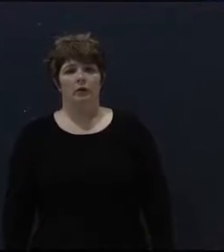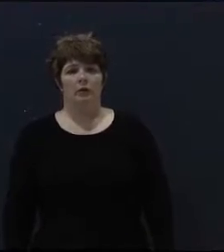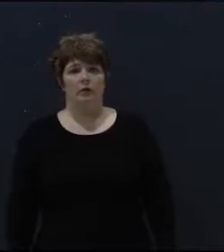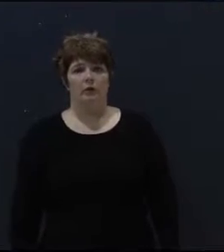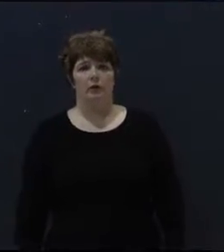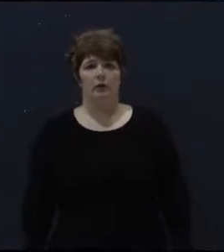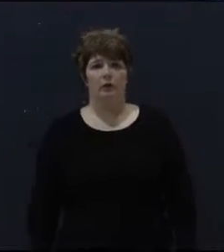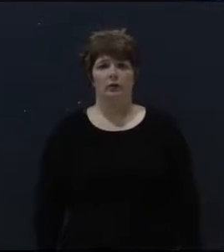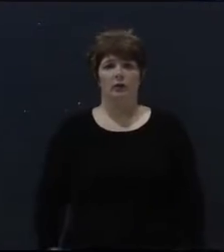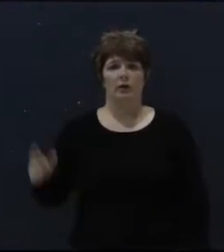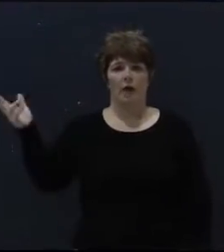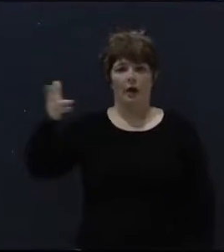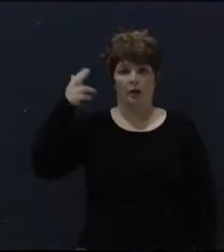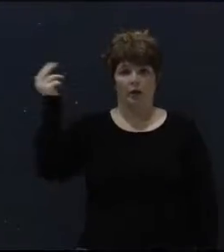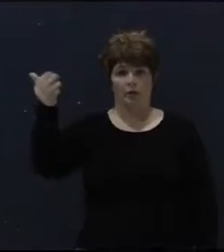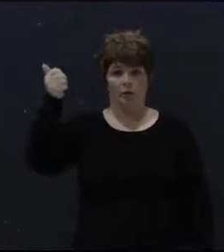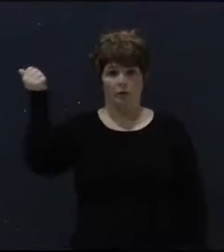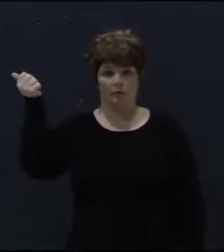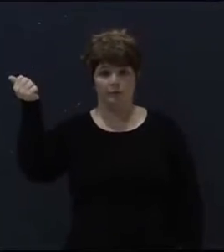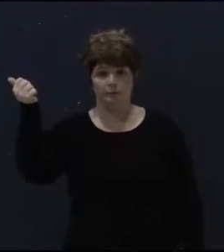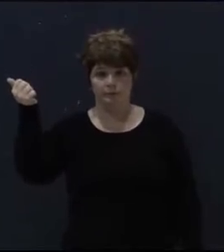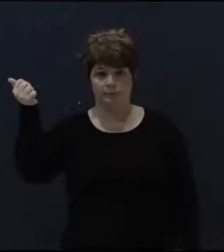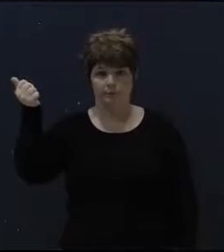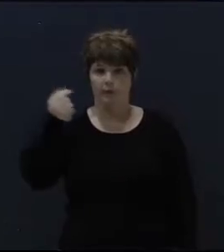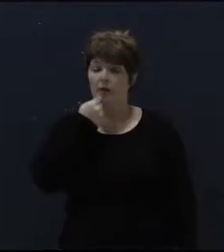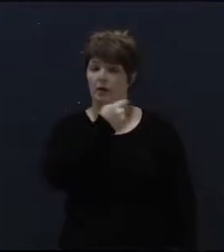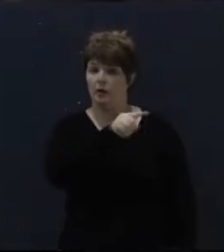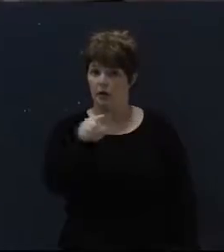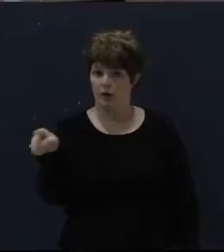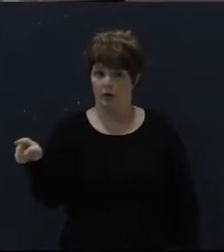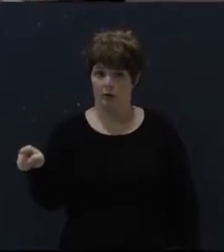there. Yeah, hallelujah. I tell you what.